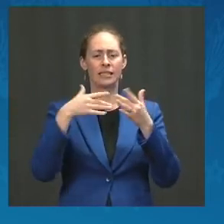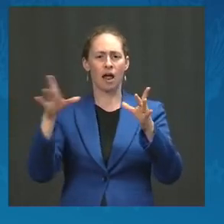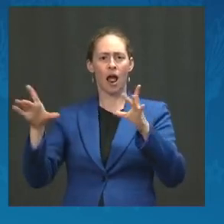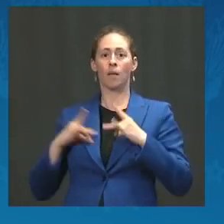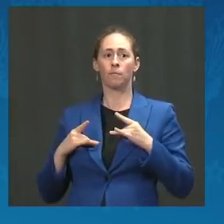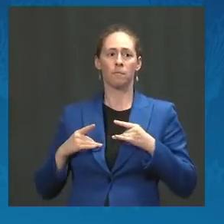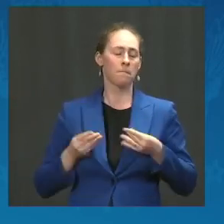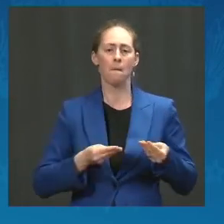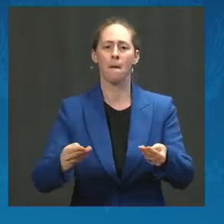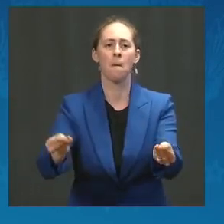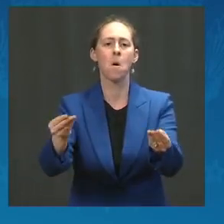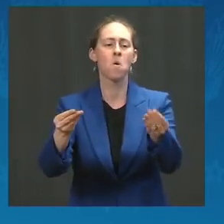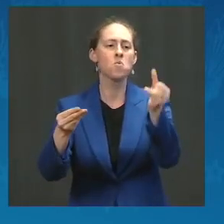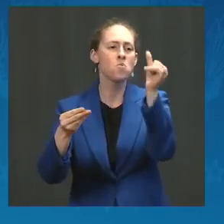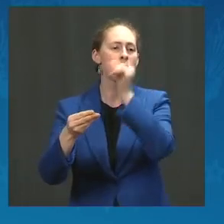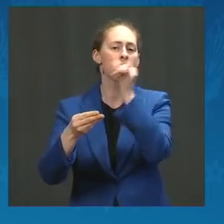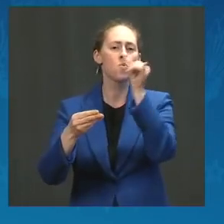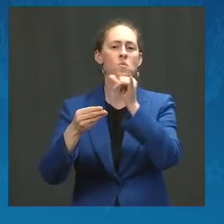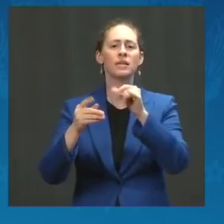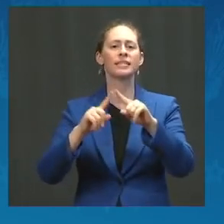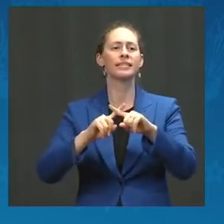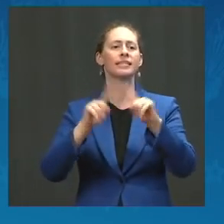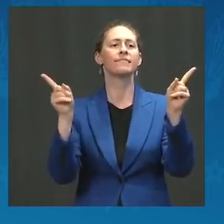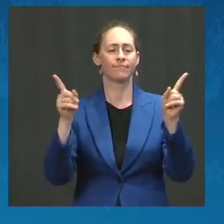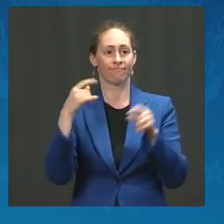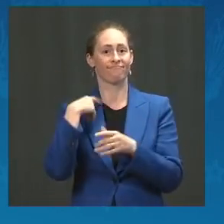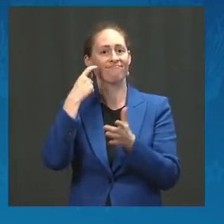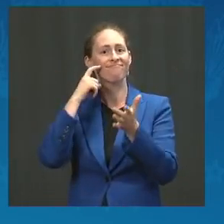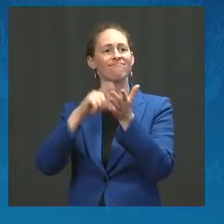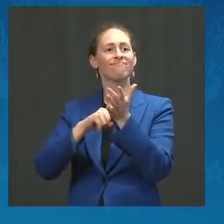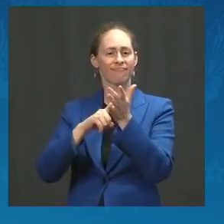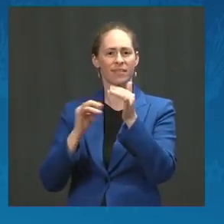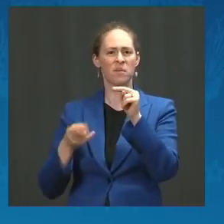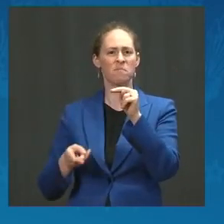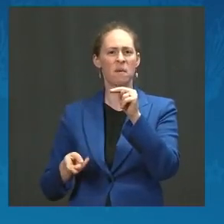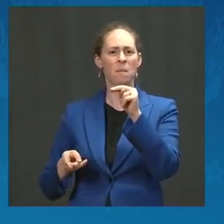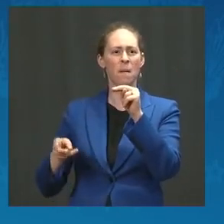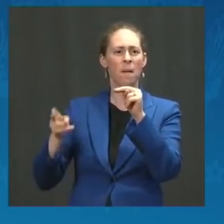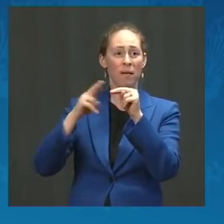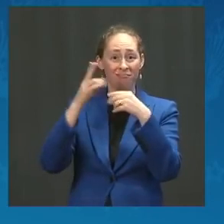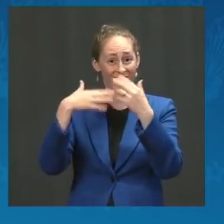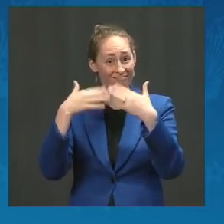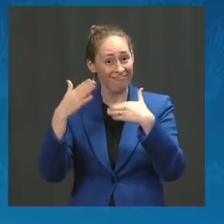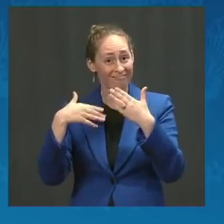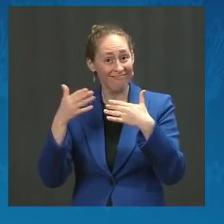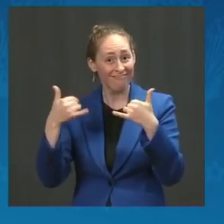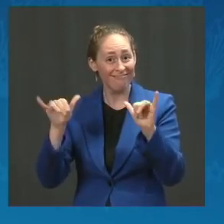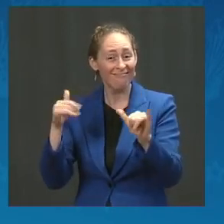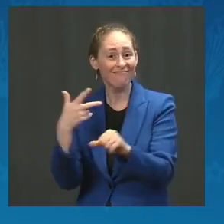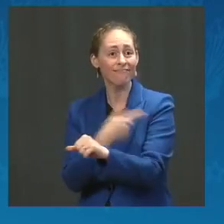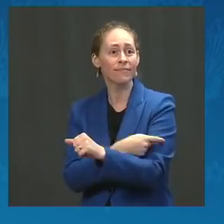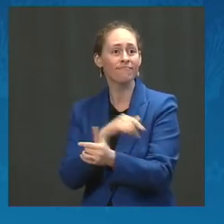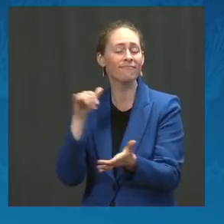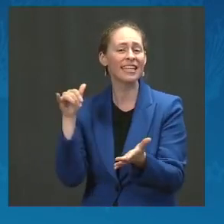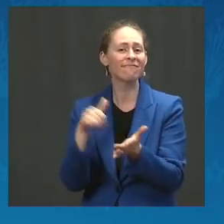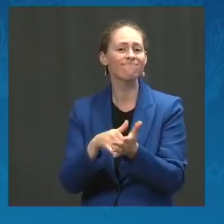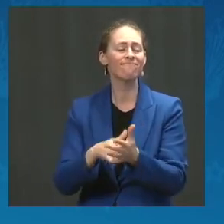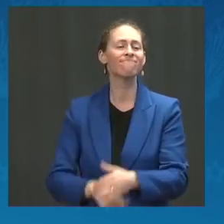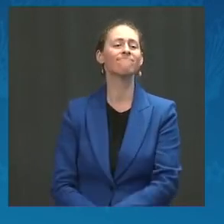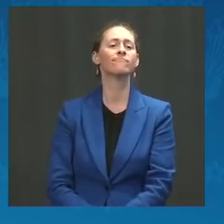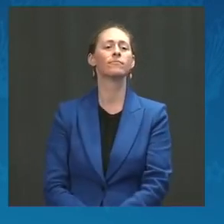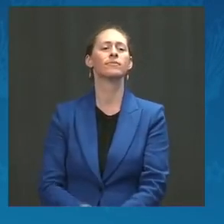a new wave of cases in those who are not vaccinated. Our experts tell me that cases will go up